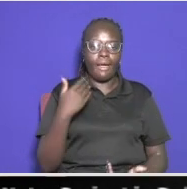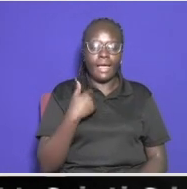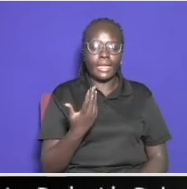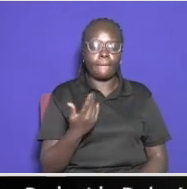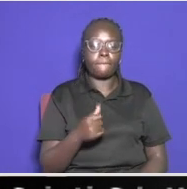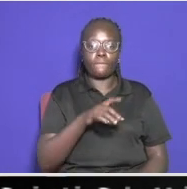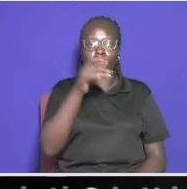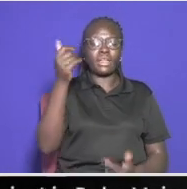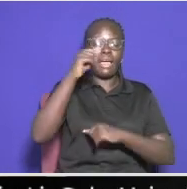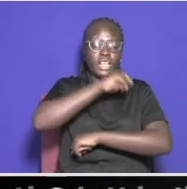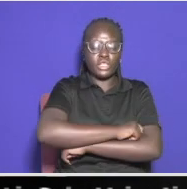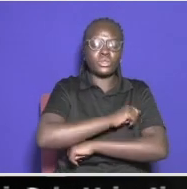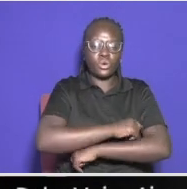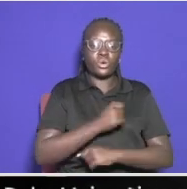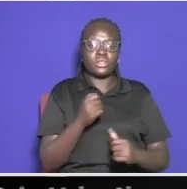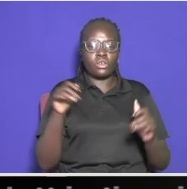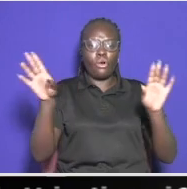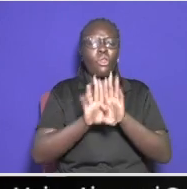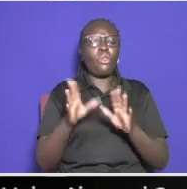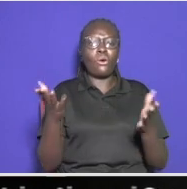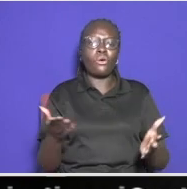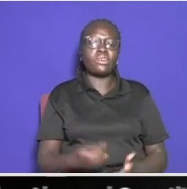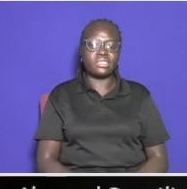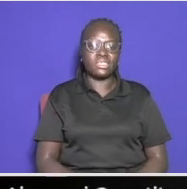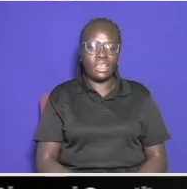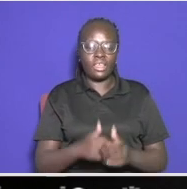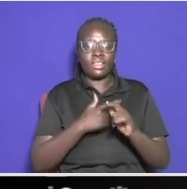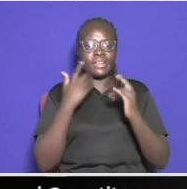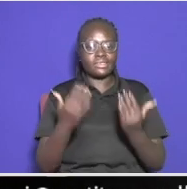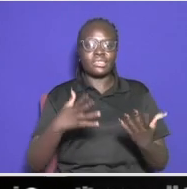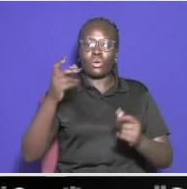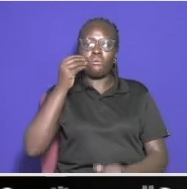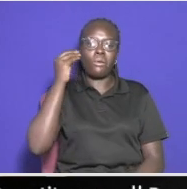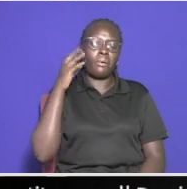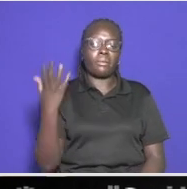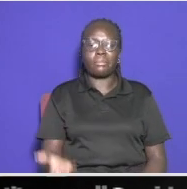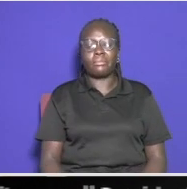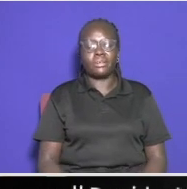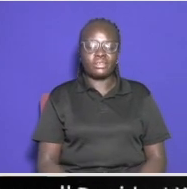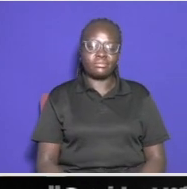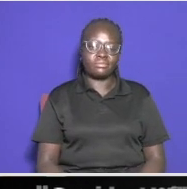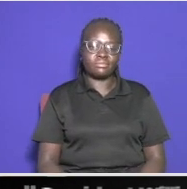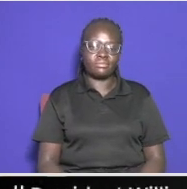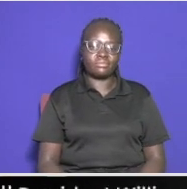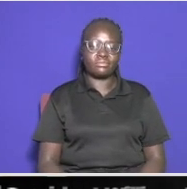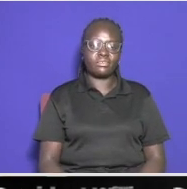and the other schools. The schools were closed and the kids went home. And there was no